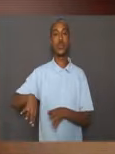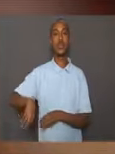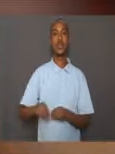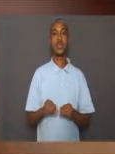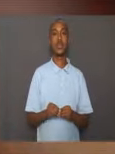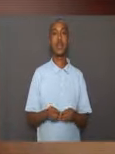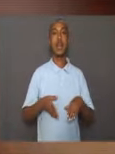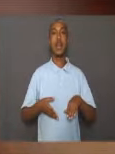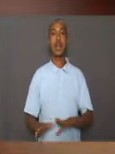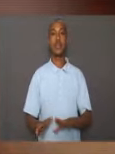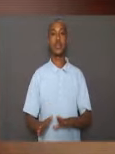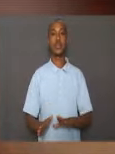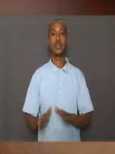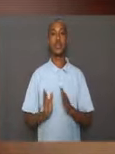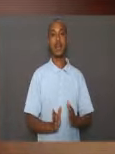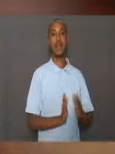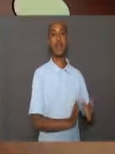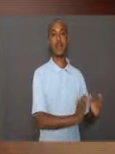Students, let's get ready.